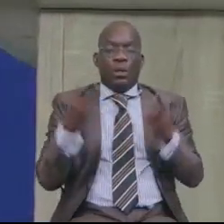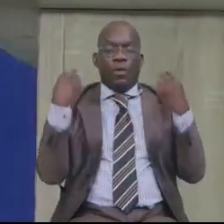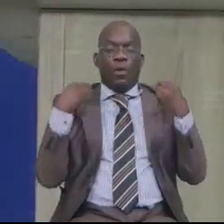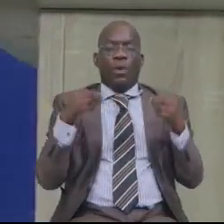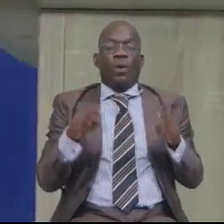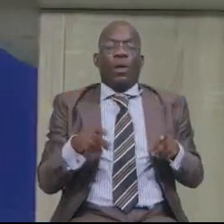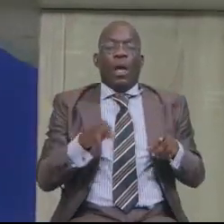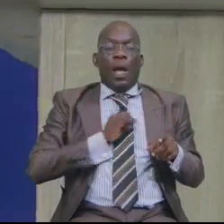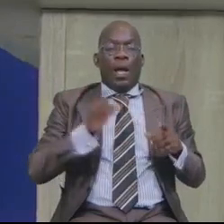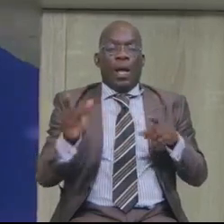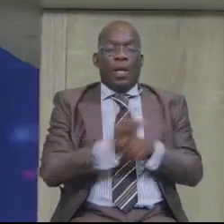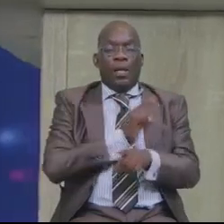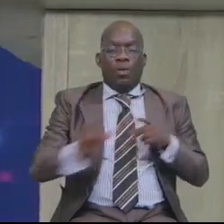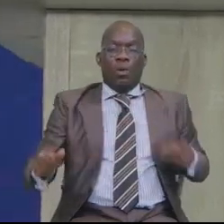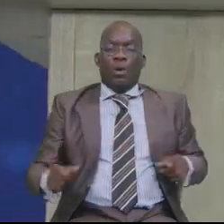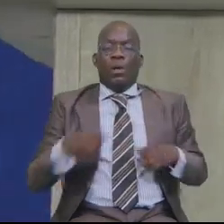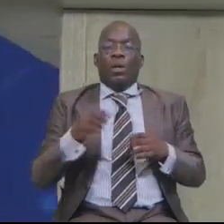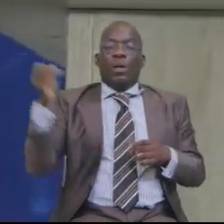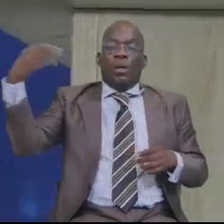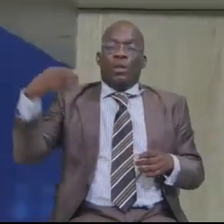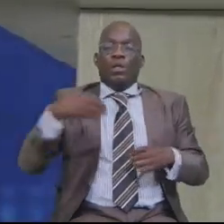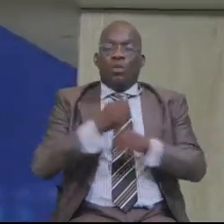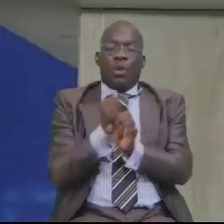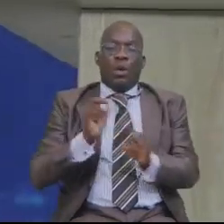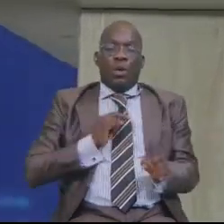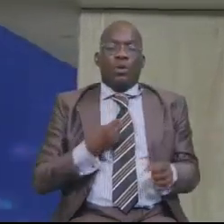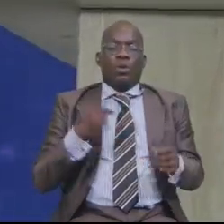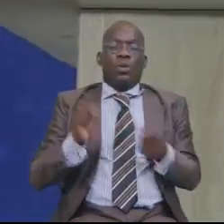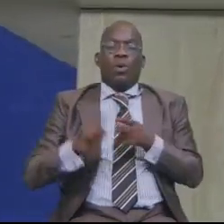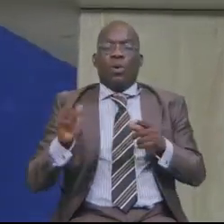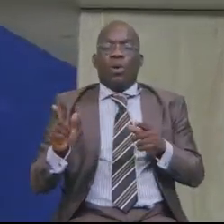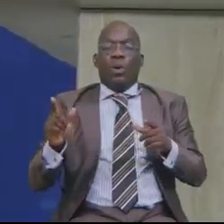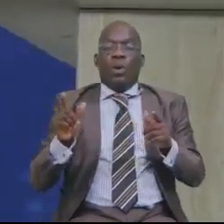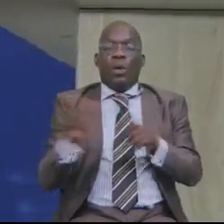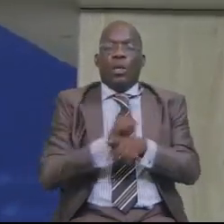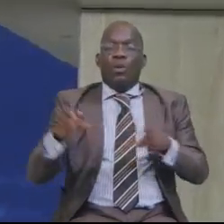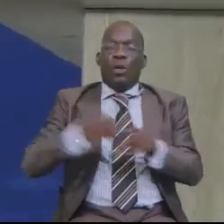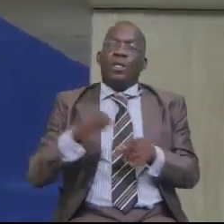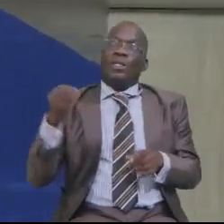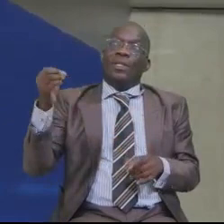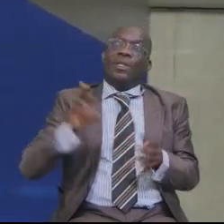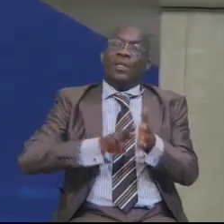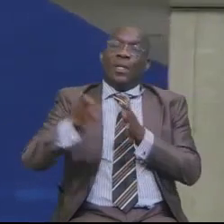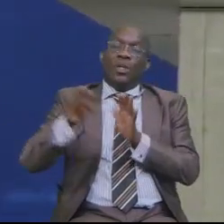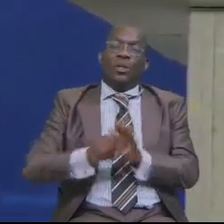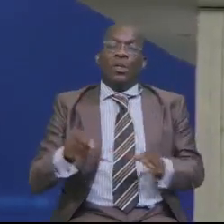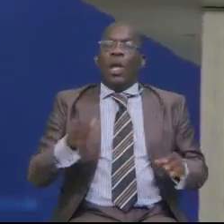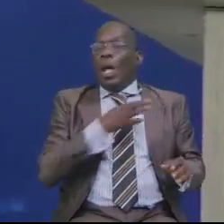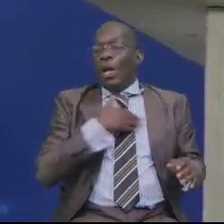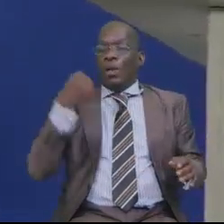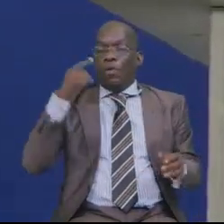labored. Grace makes us to labor in righteousness and for righteousness. But I labored